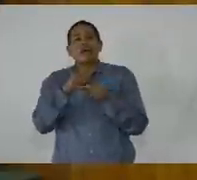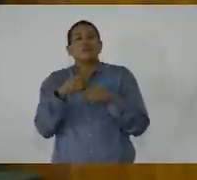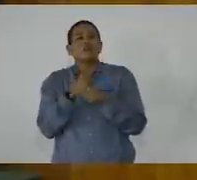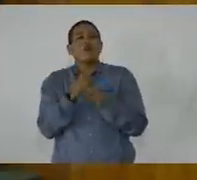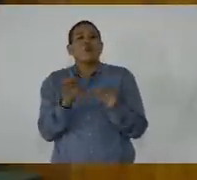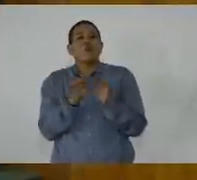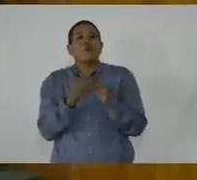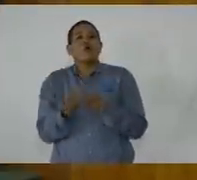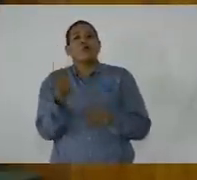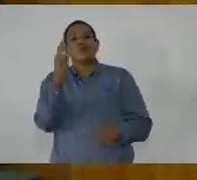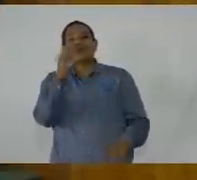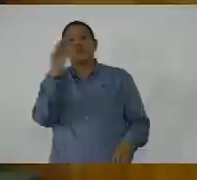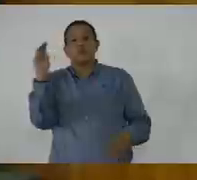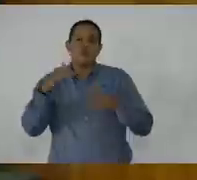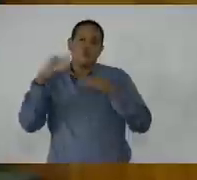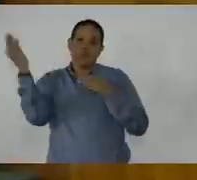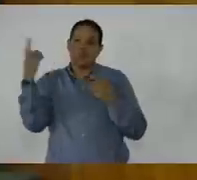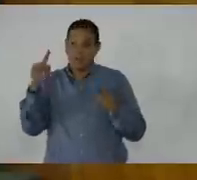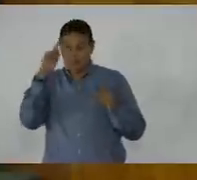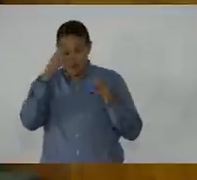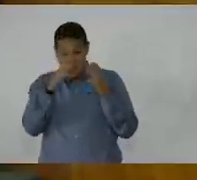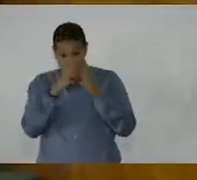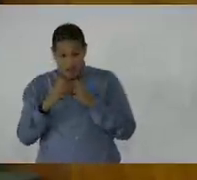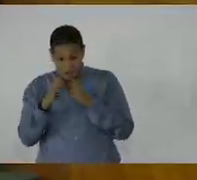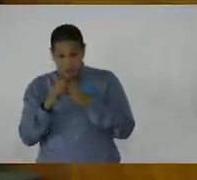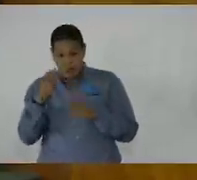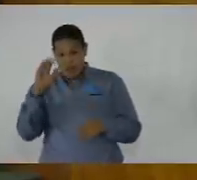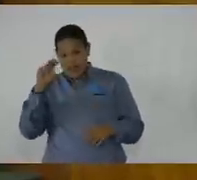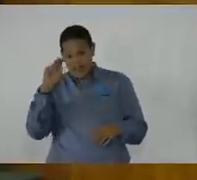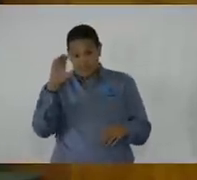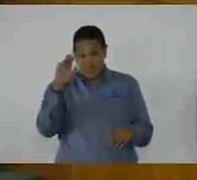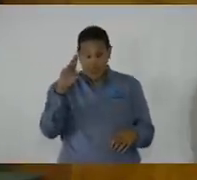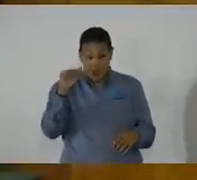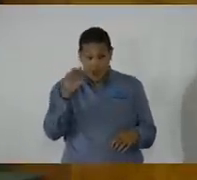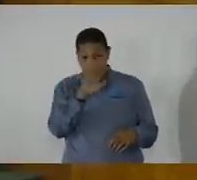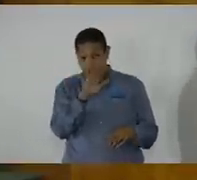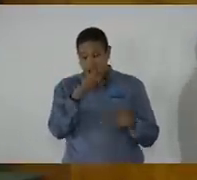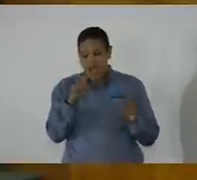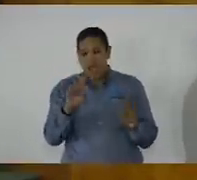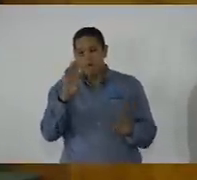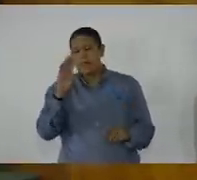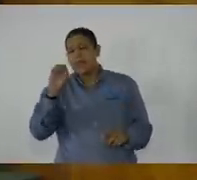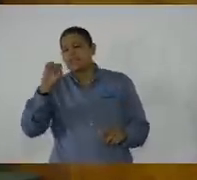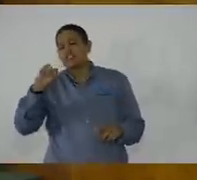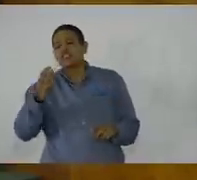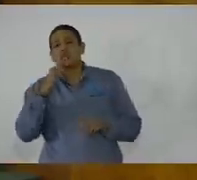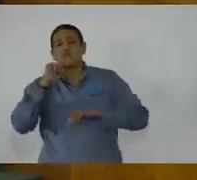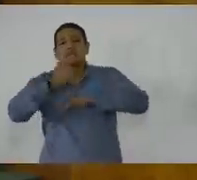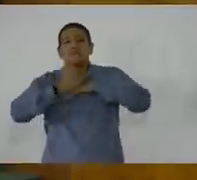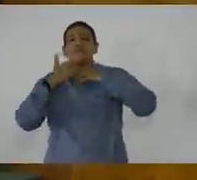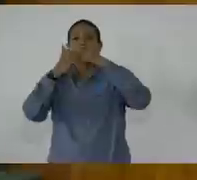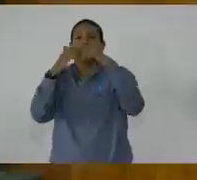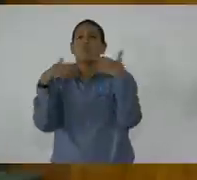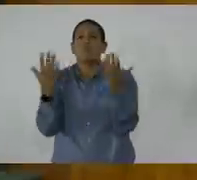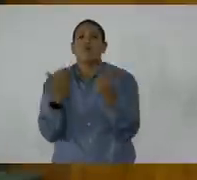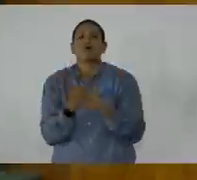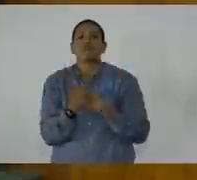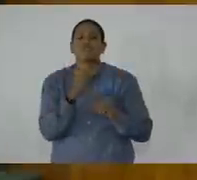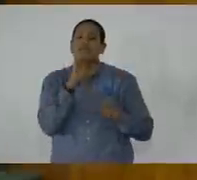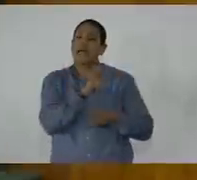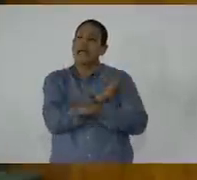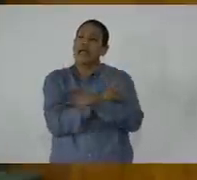$2 million. In collaboration with the NCRA, Madam Speaker, the BSJ established the